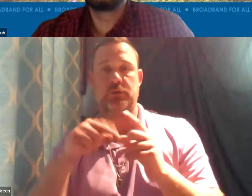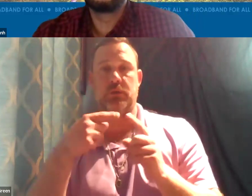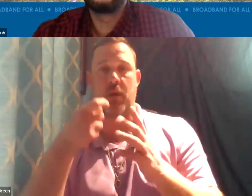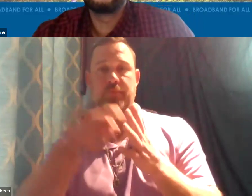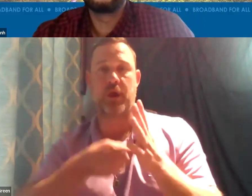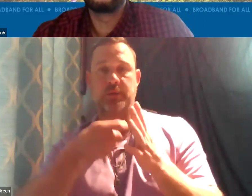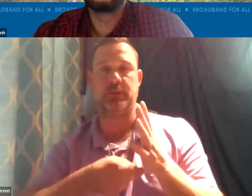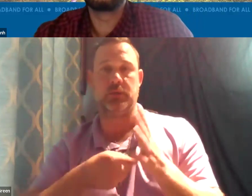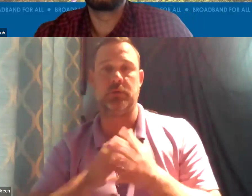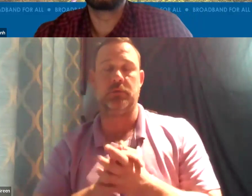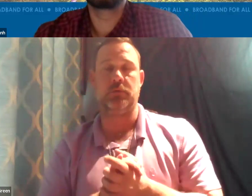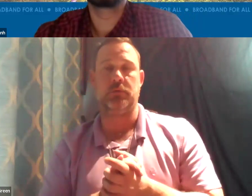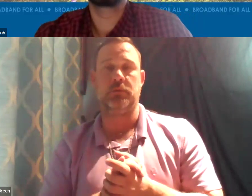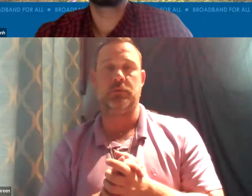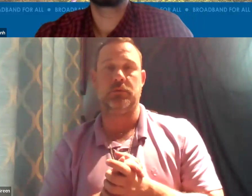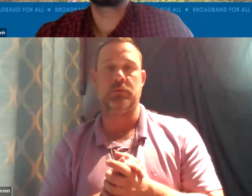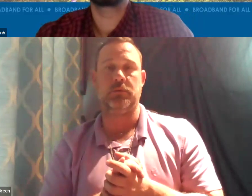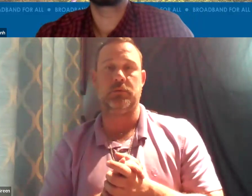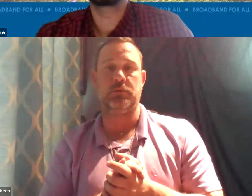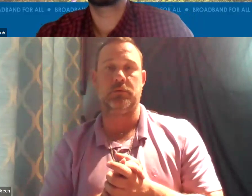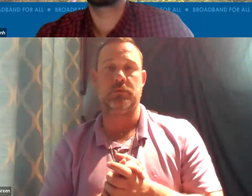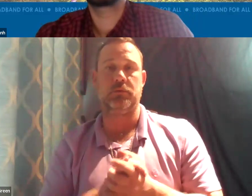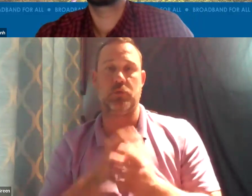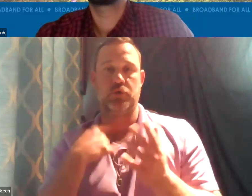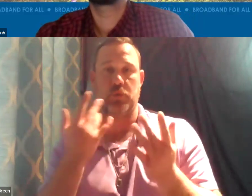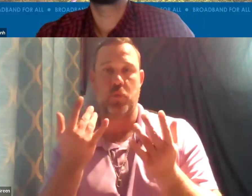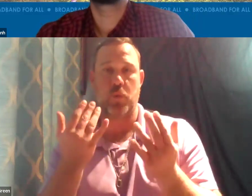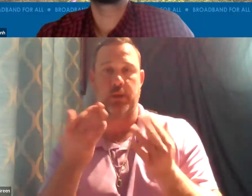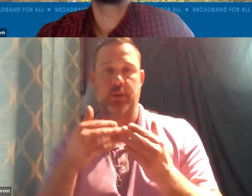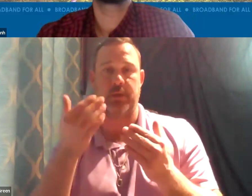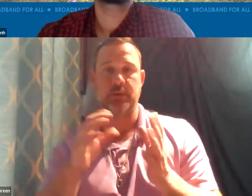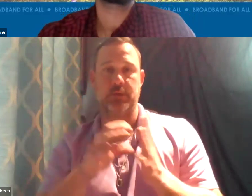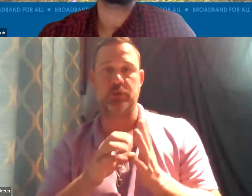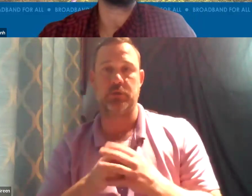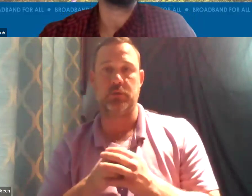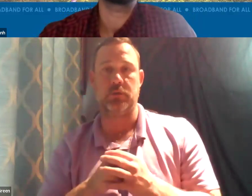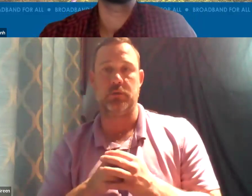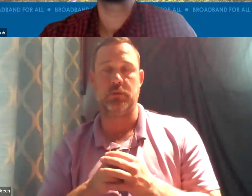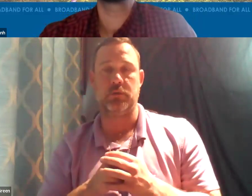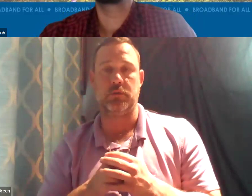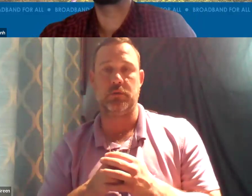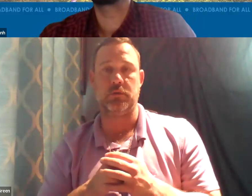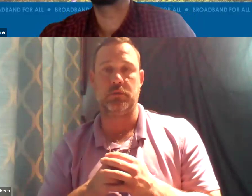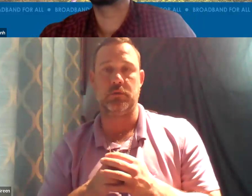and cost. If we could ask those here, or should we wait till the next section?